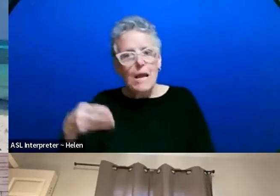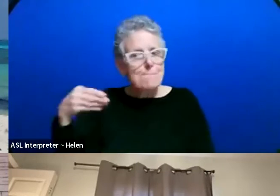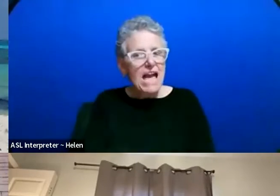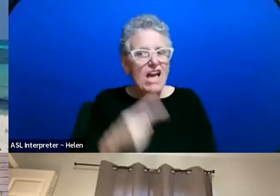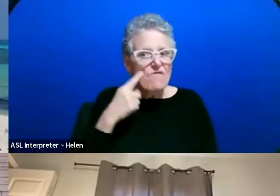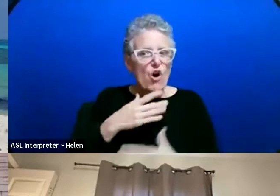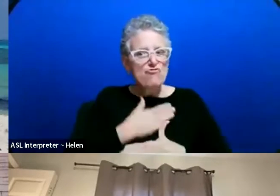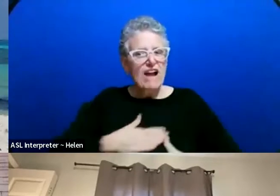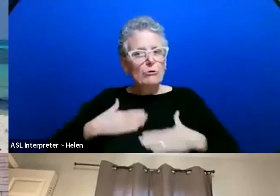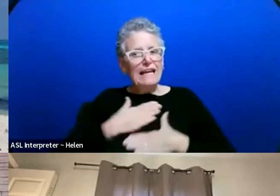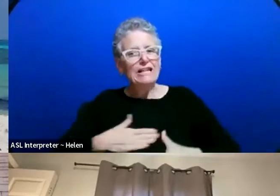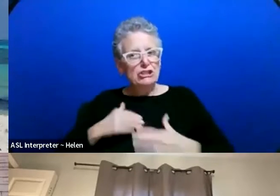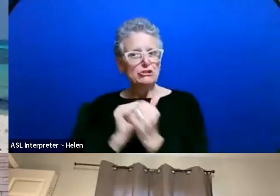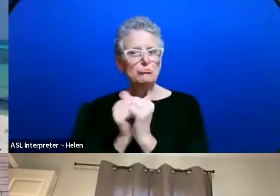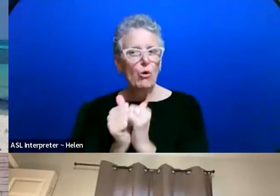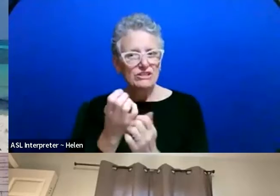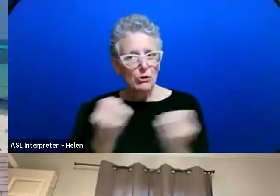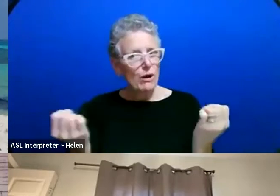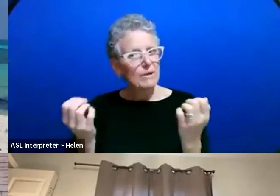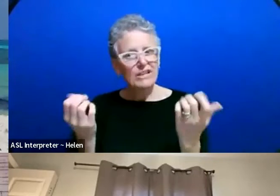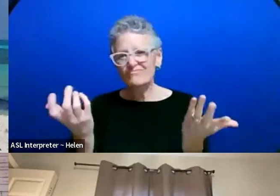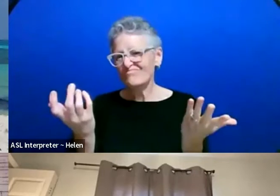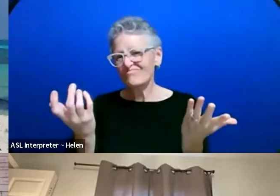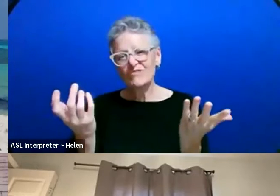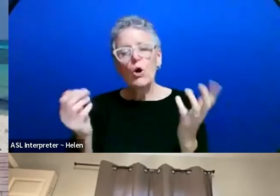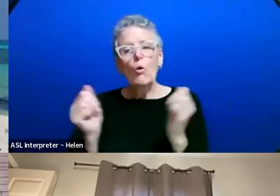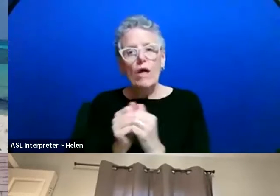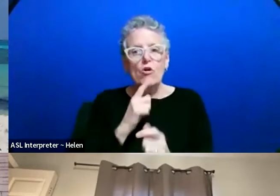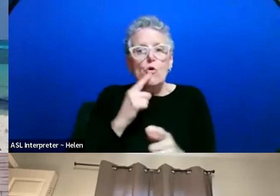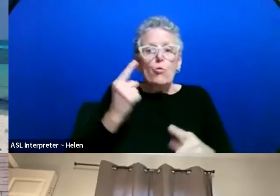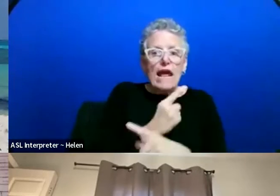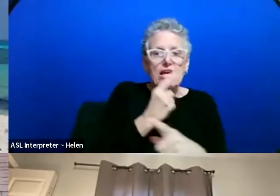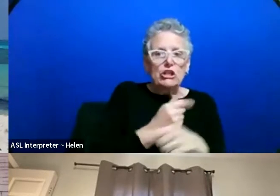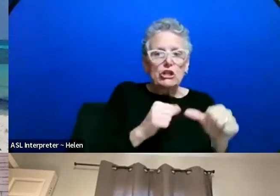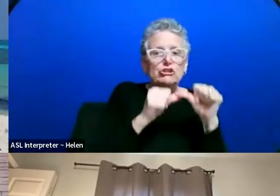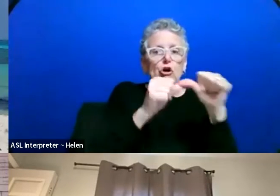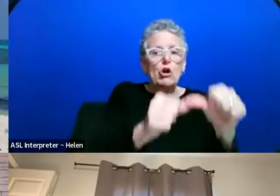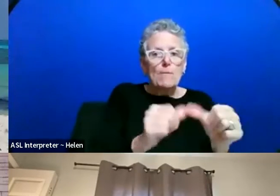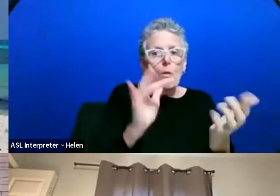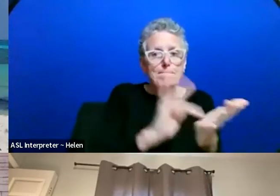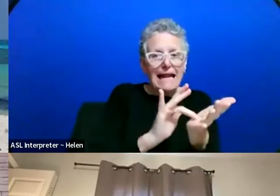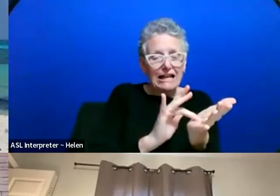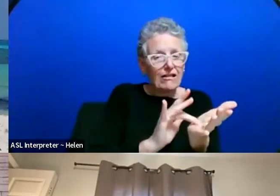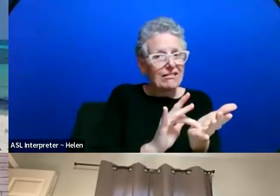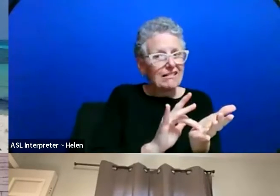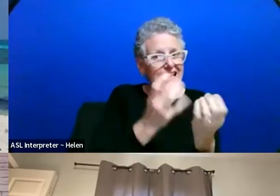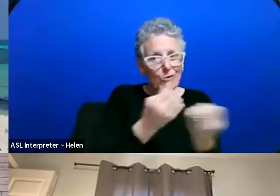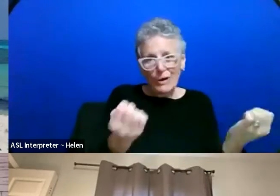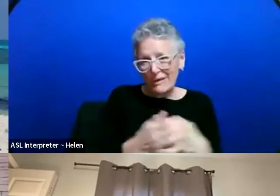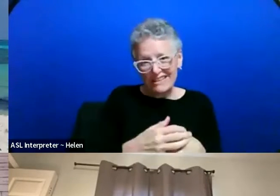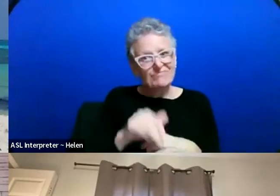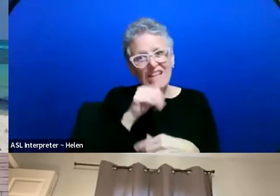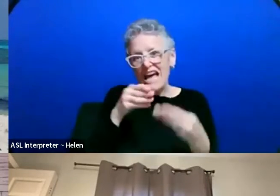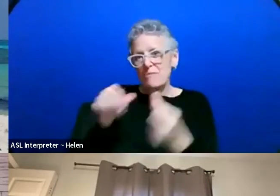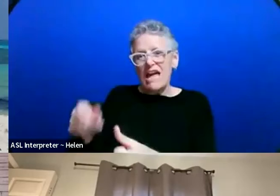and sports equipment with regular durable medical equipment. So one thing I just do want to mention is that